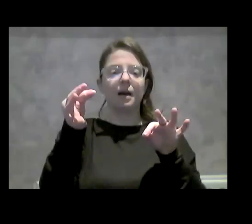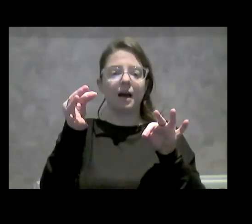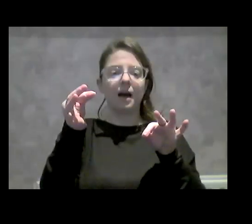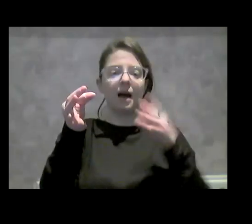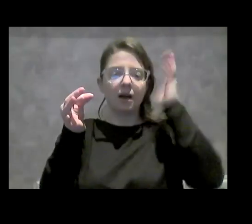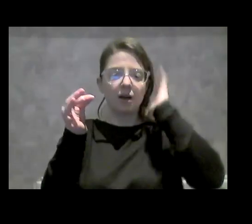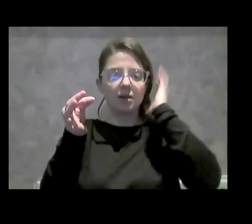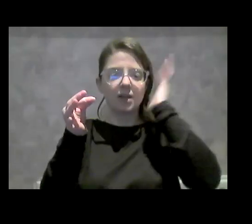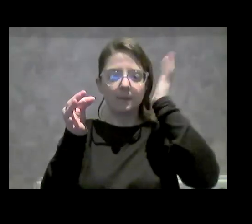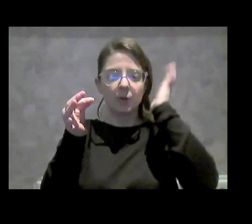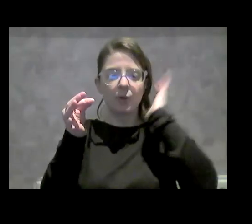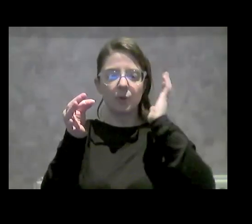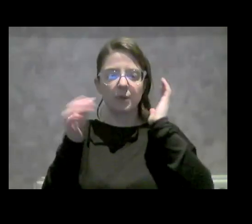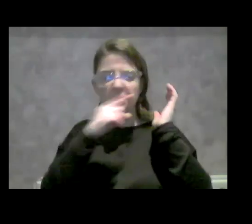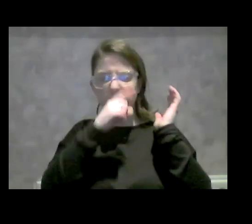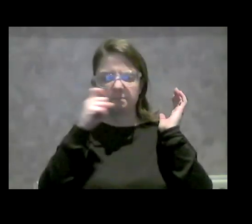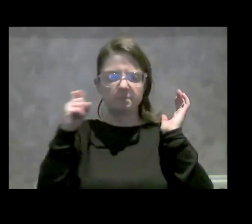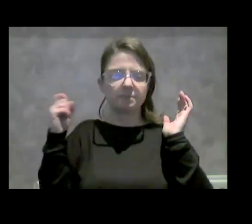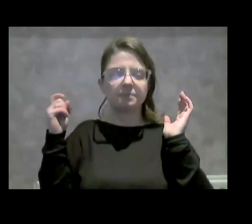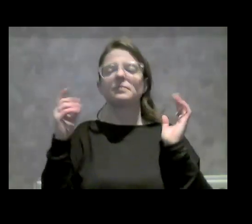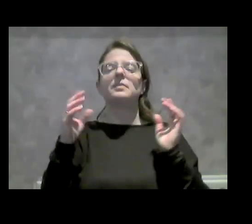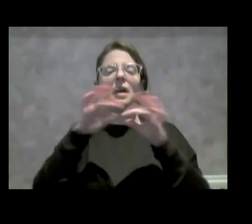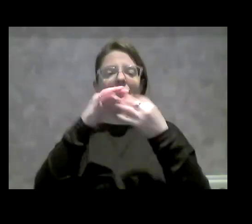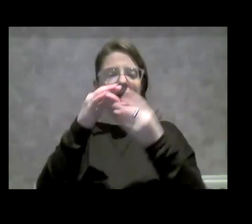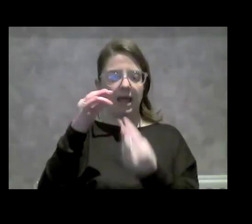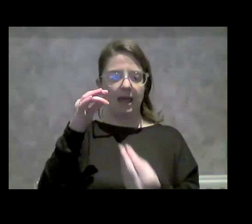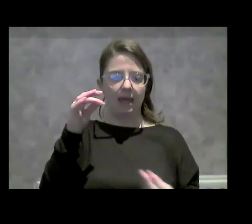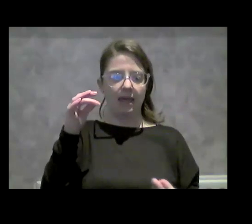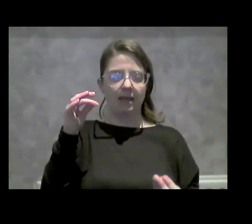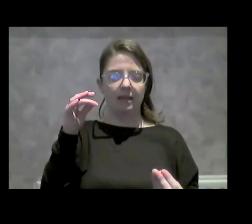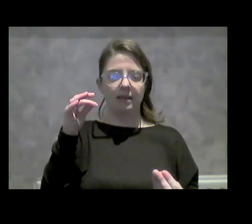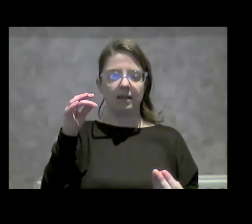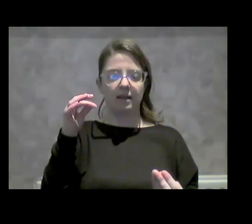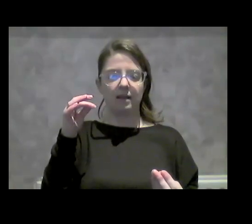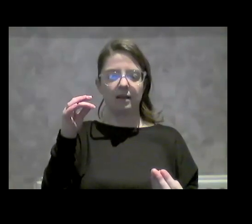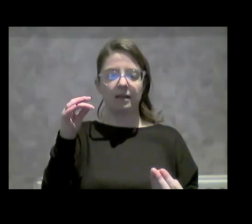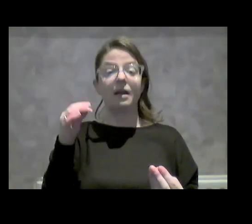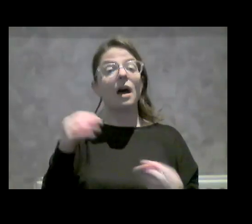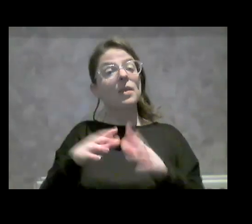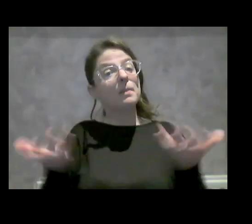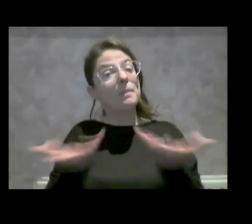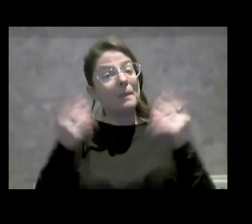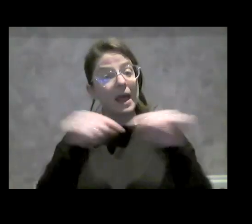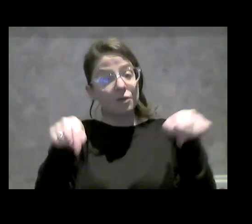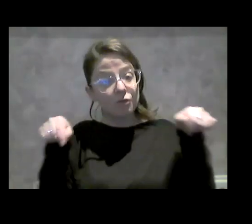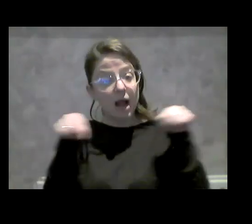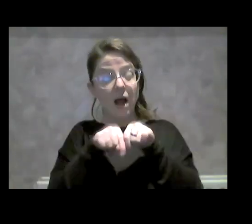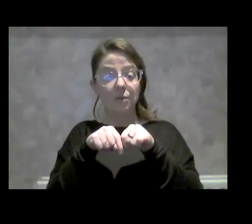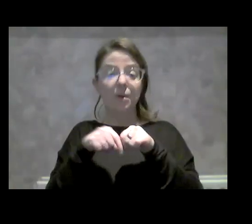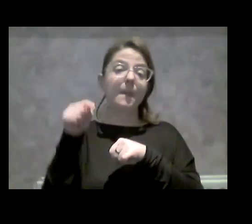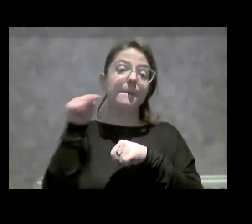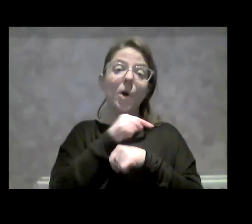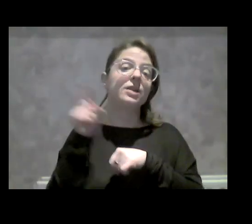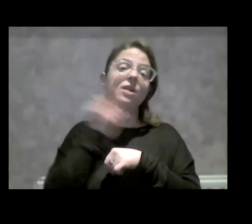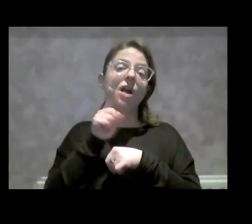shampoo, chlorine-coated strands of hair. Being the priest in the playground while the other boys and girls got married